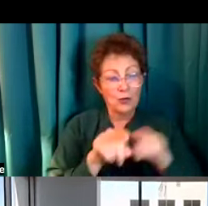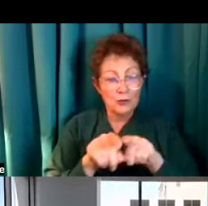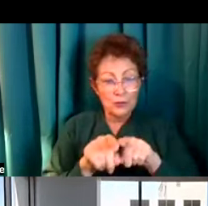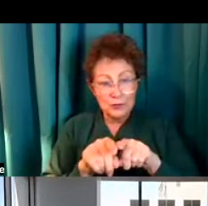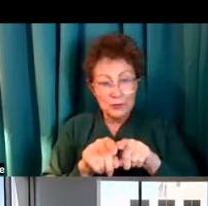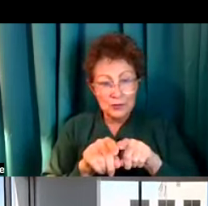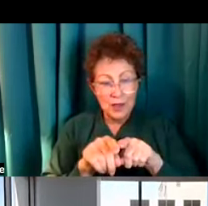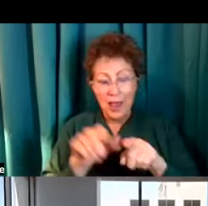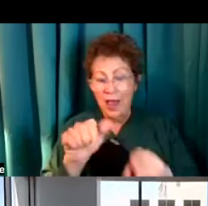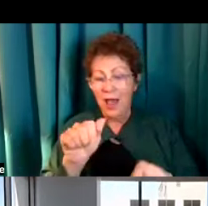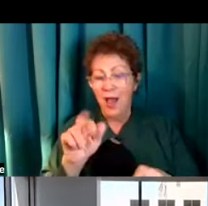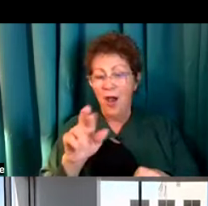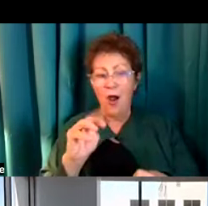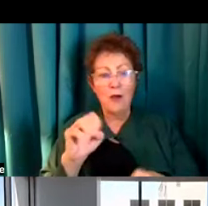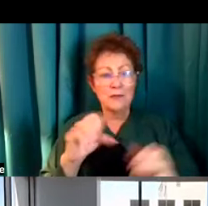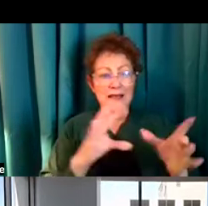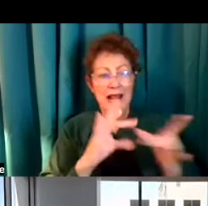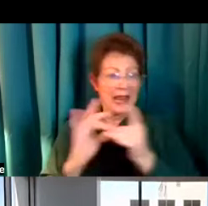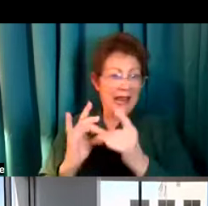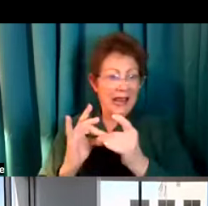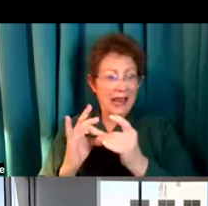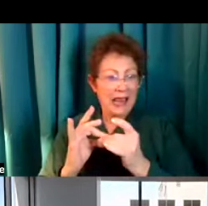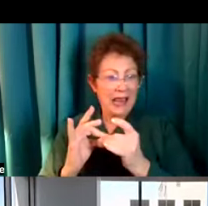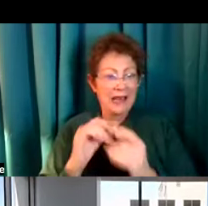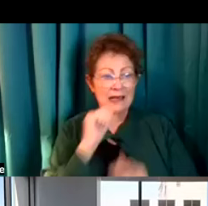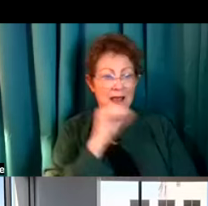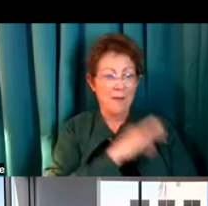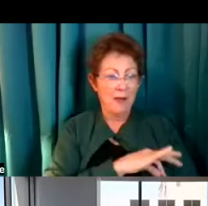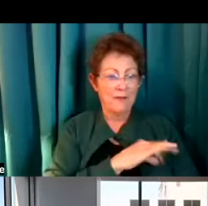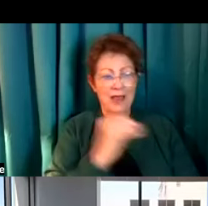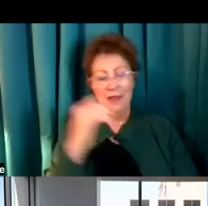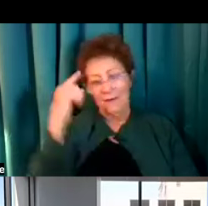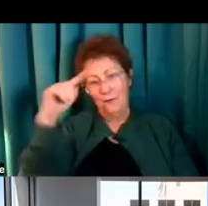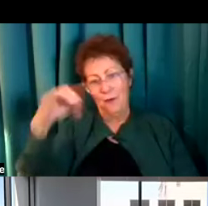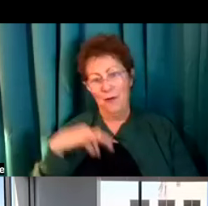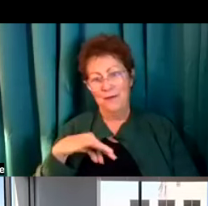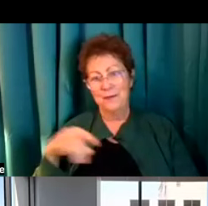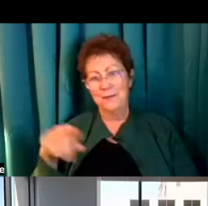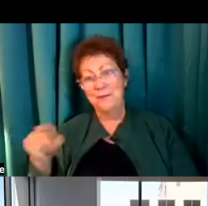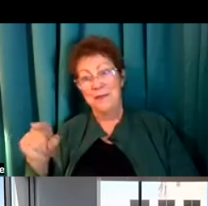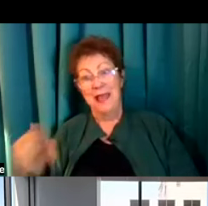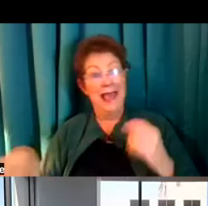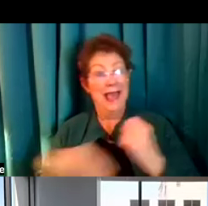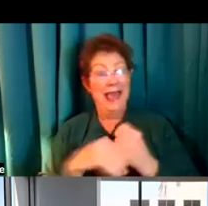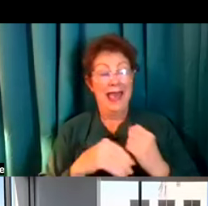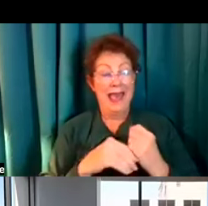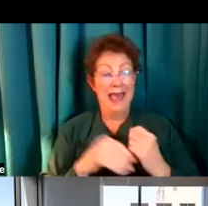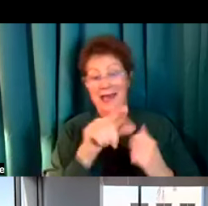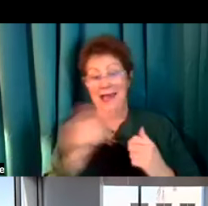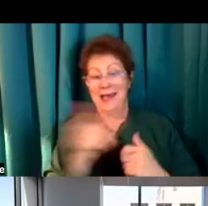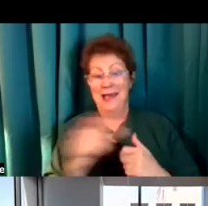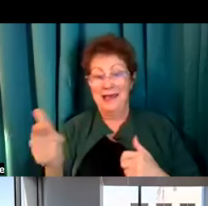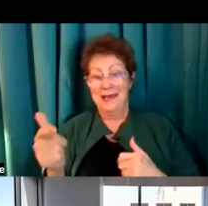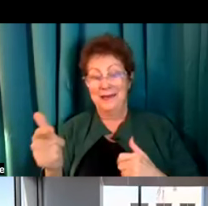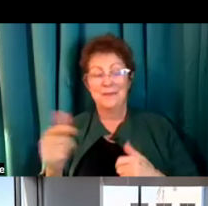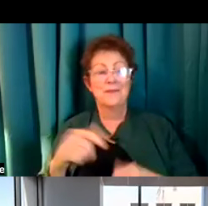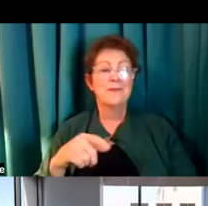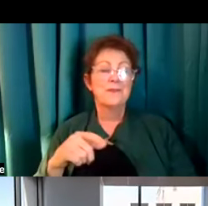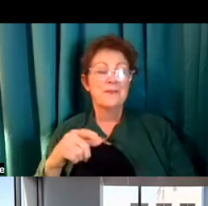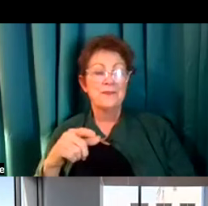length negotiation between the nonprofit and the for-profit. And one thing I'll add is just it's important, as Dan mentioned at